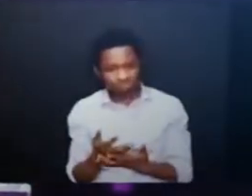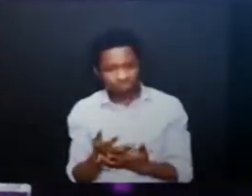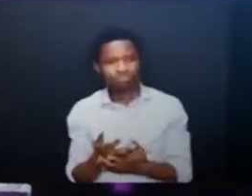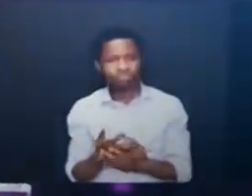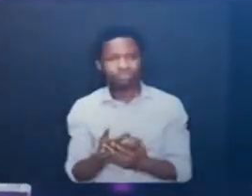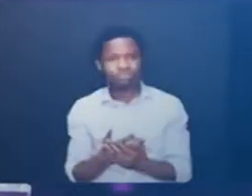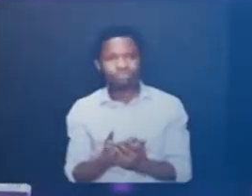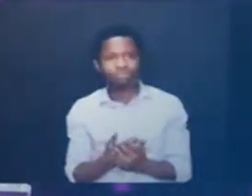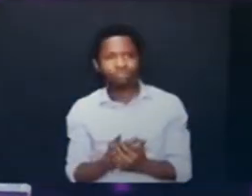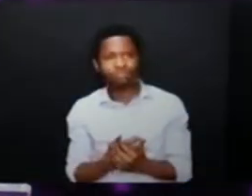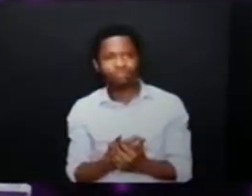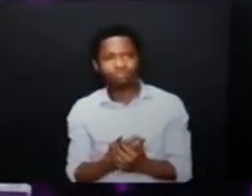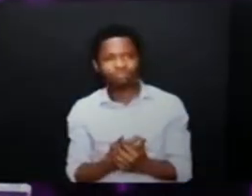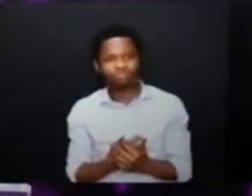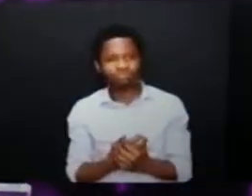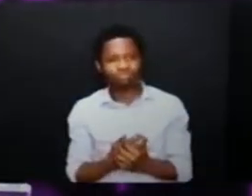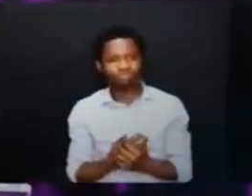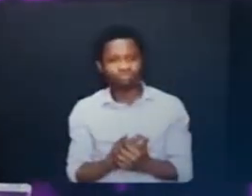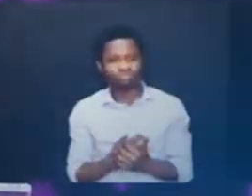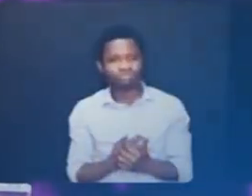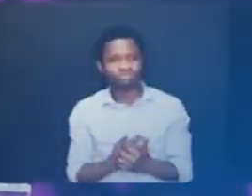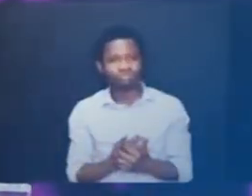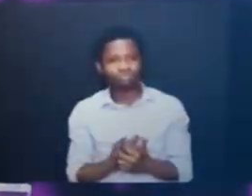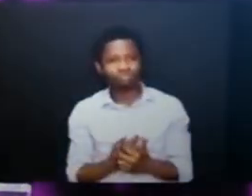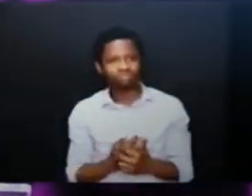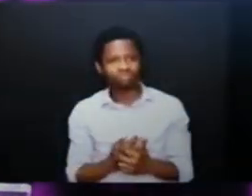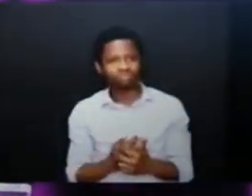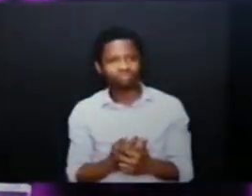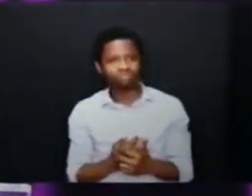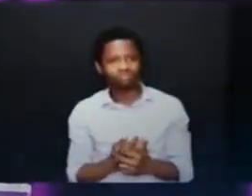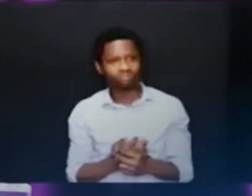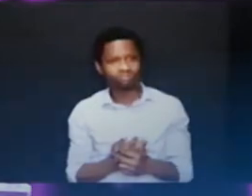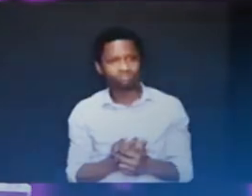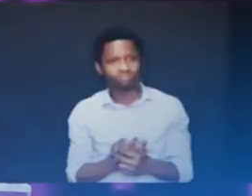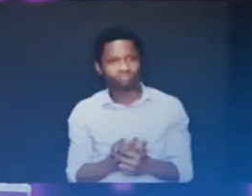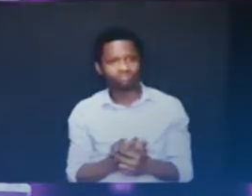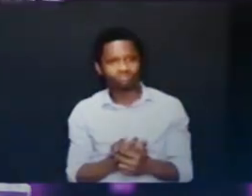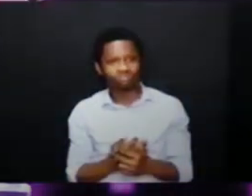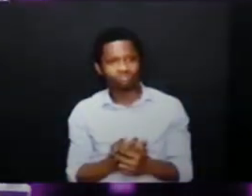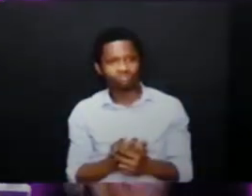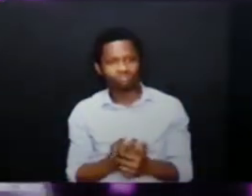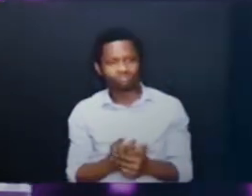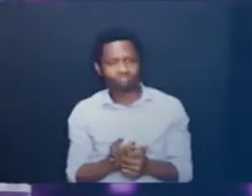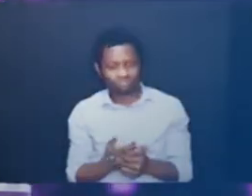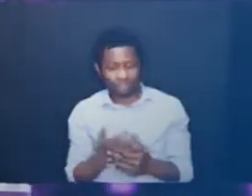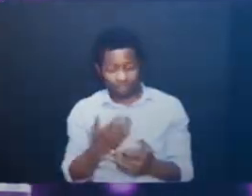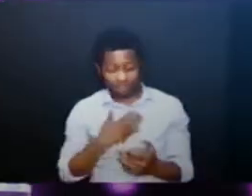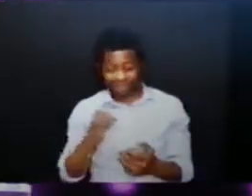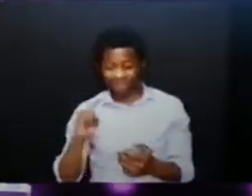My firstborn is as like 15 years older than the